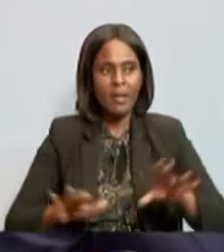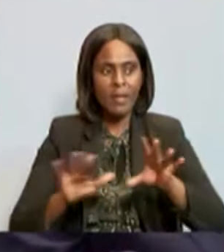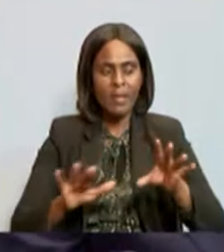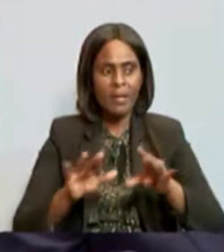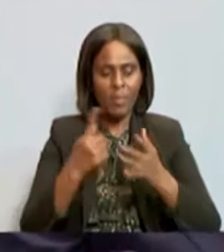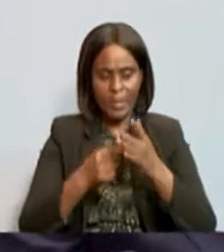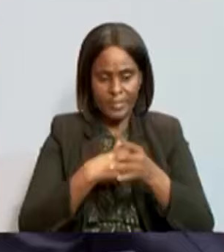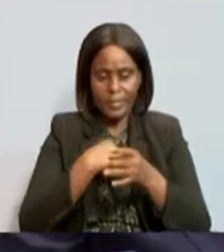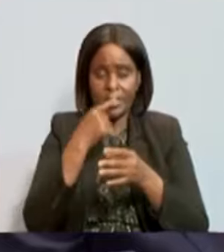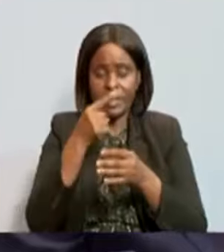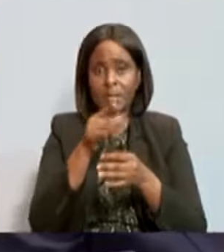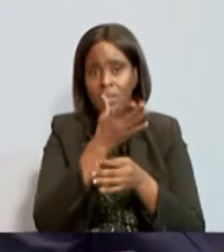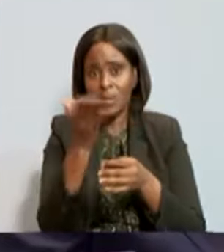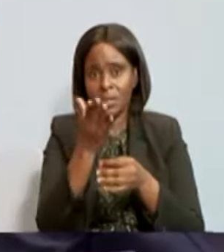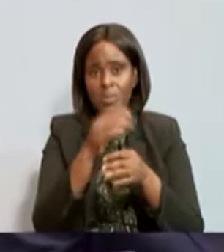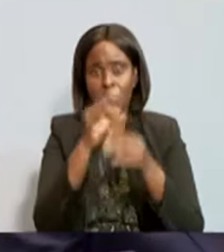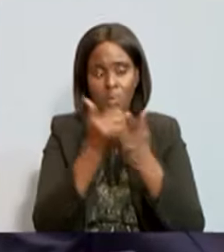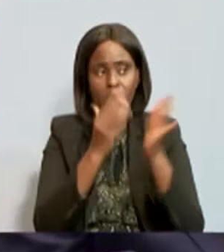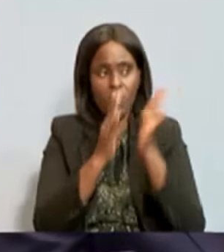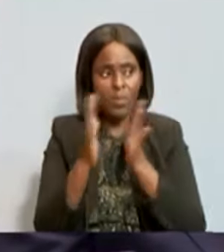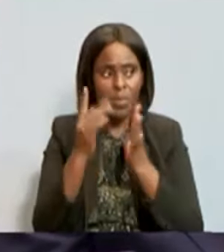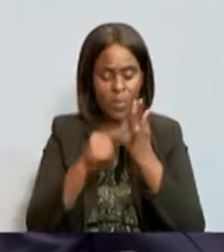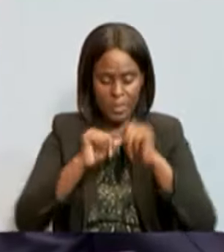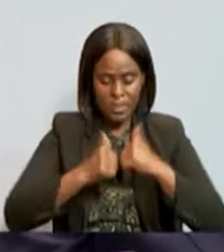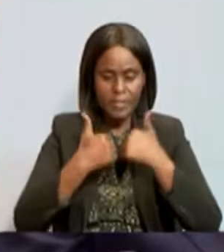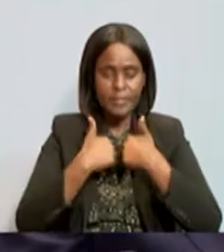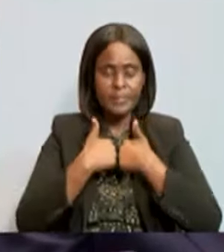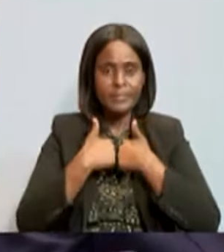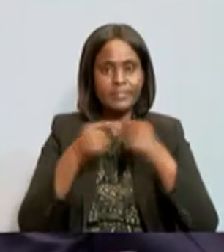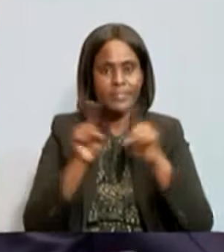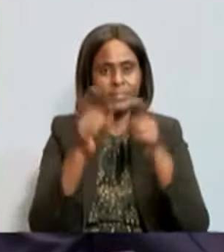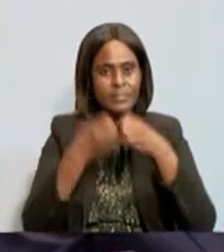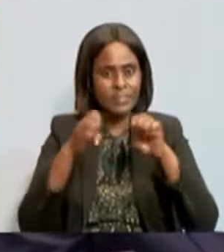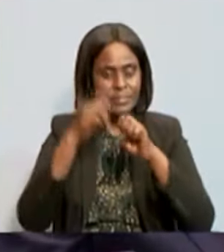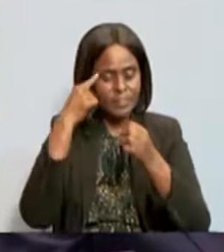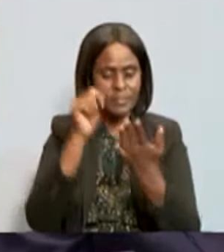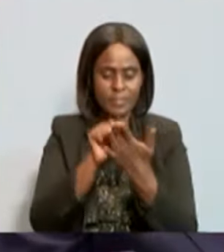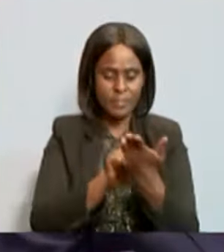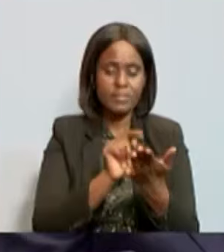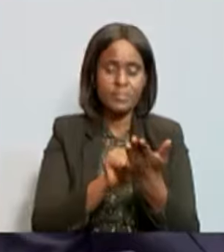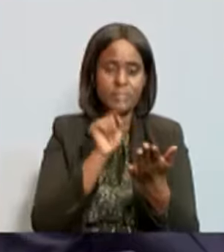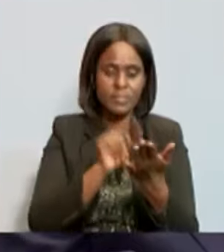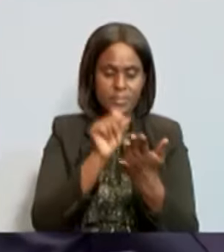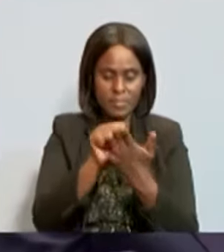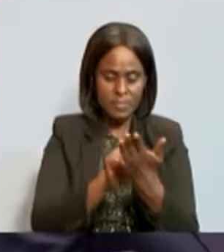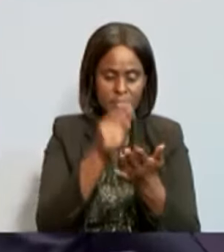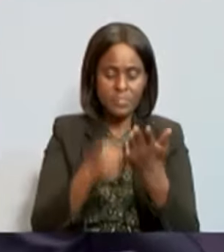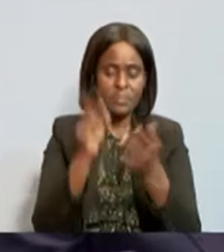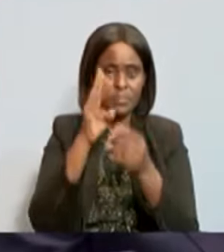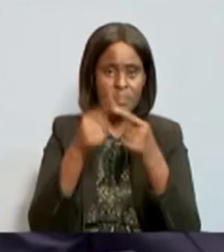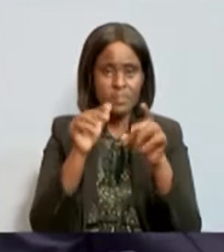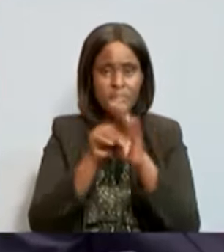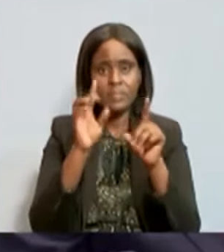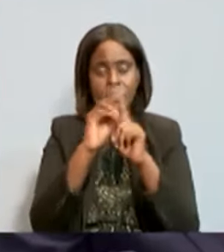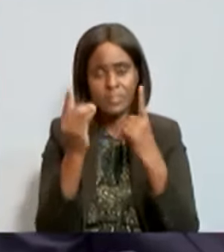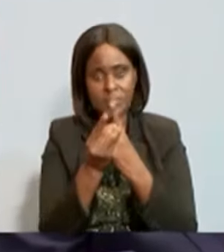what I could say, some form of preparedness that we have. So even for test kits, these tests that are being done in the